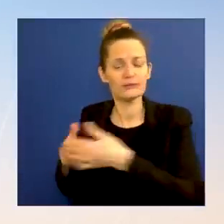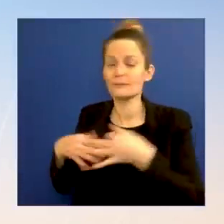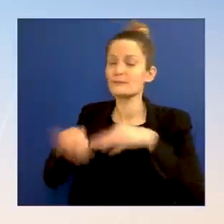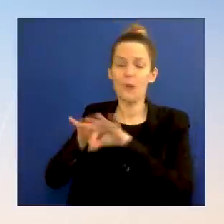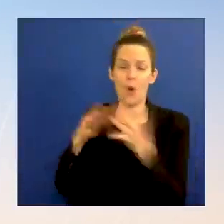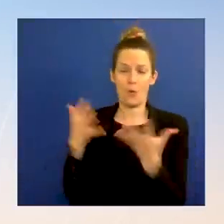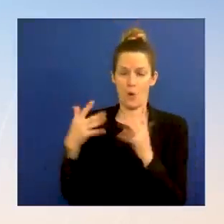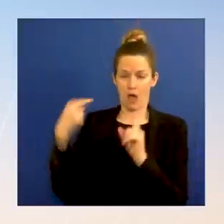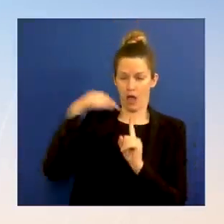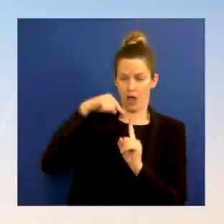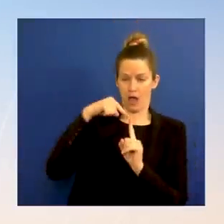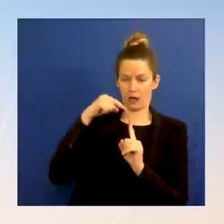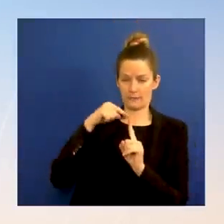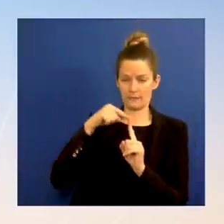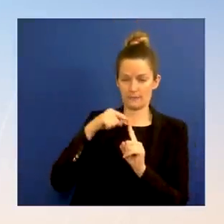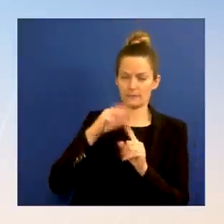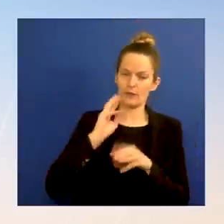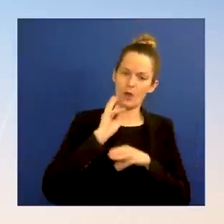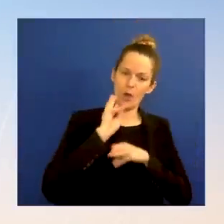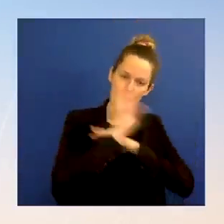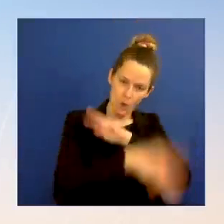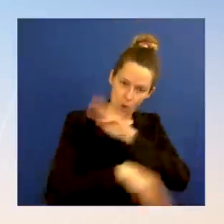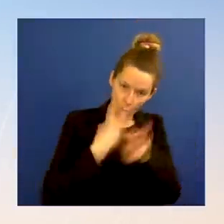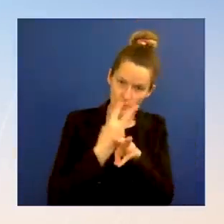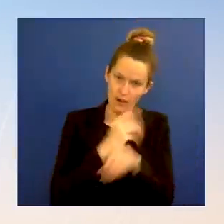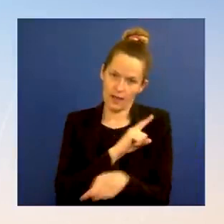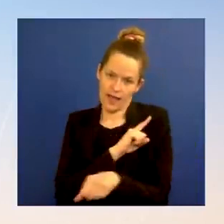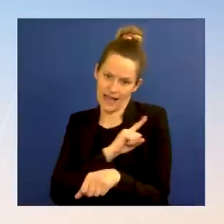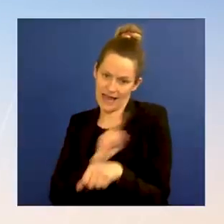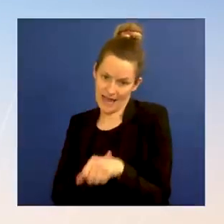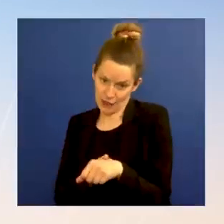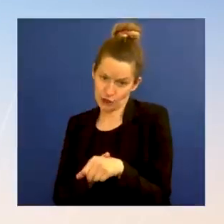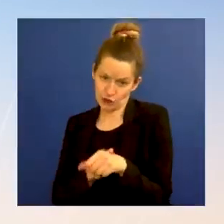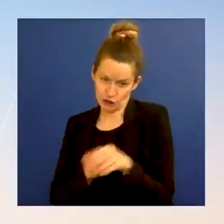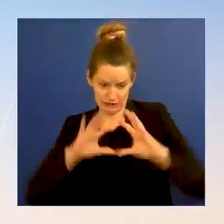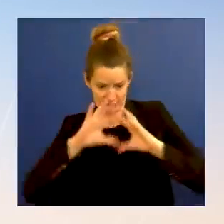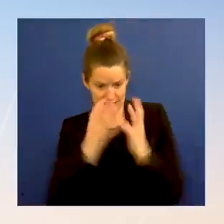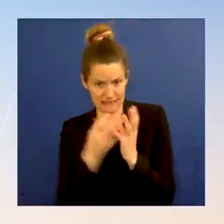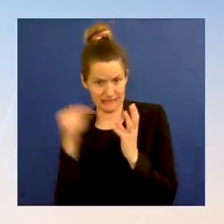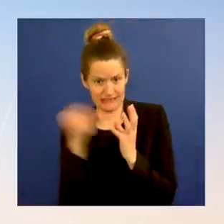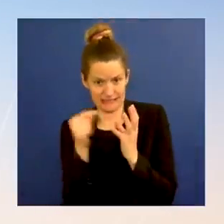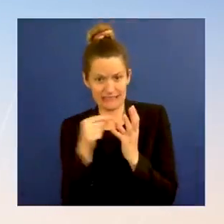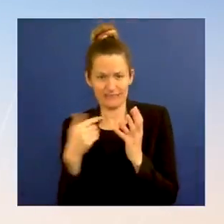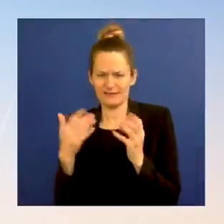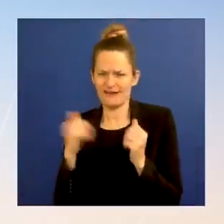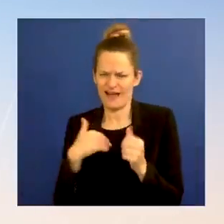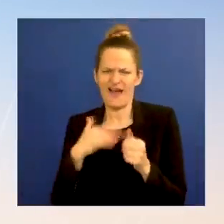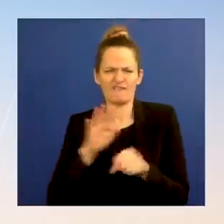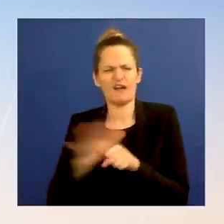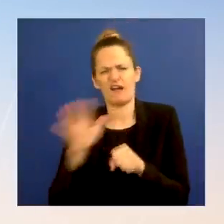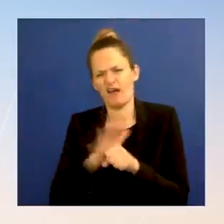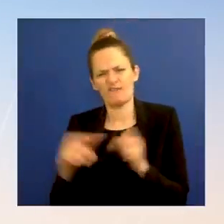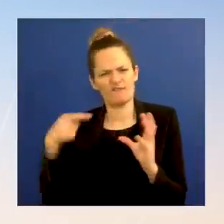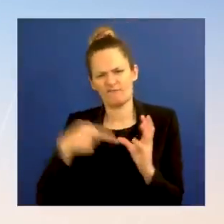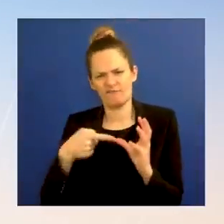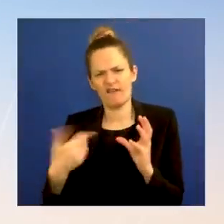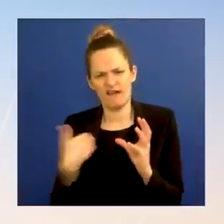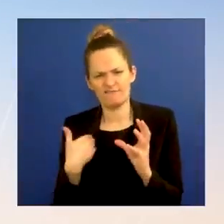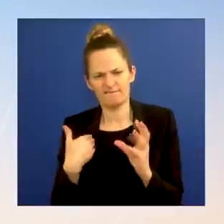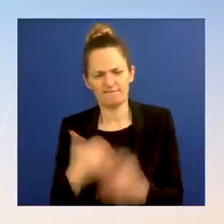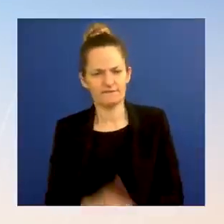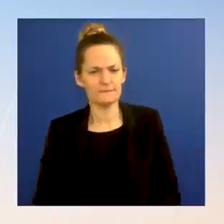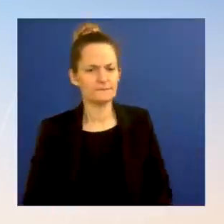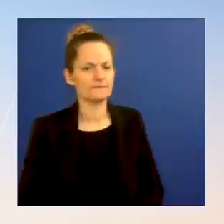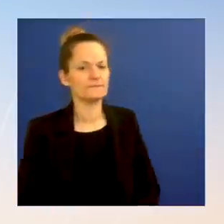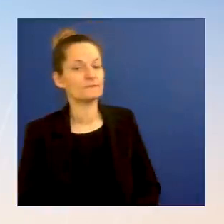one, Josh. Sorry, just to follow up on that, we're reporting right now that you are considering a ban on U.S. imports of Russian crude. Should I interpret your answer just now that